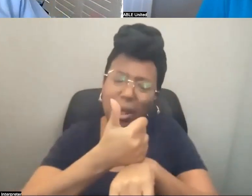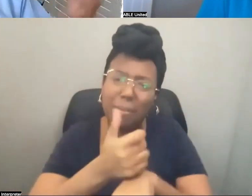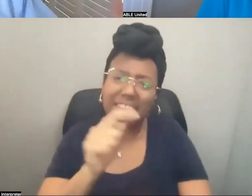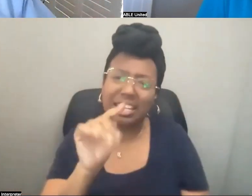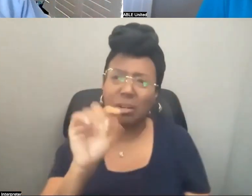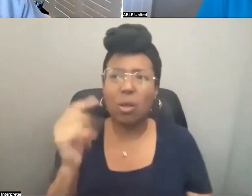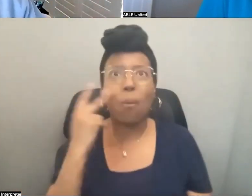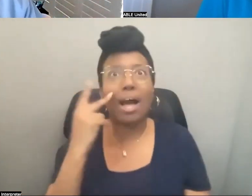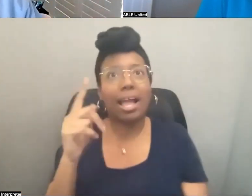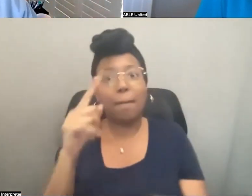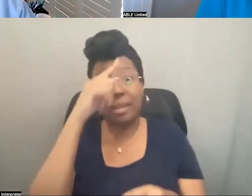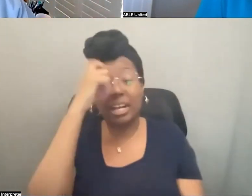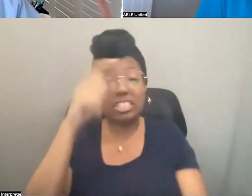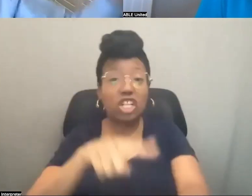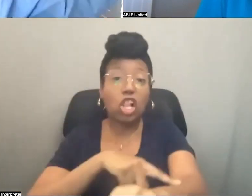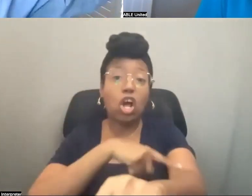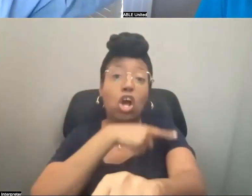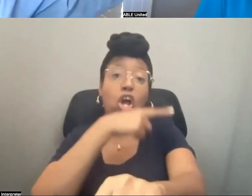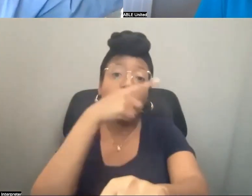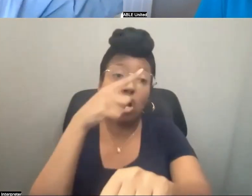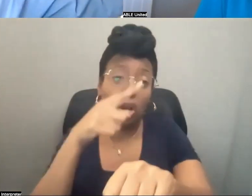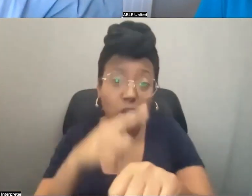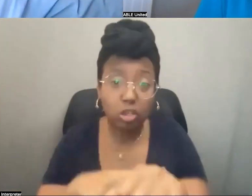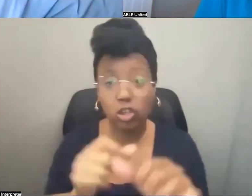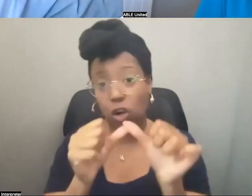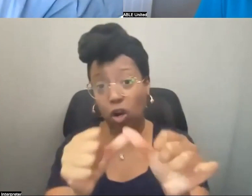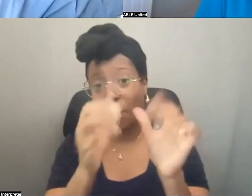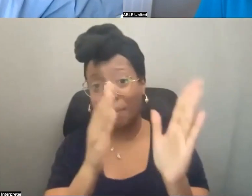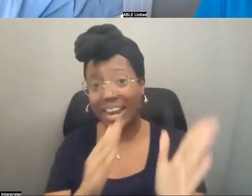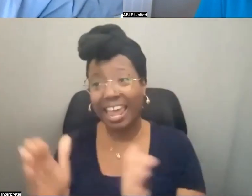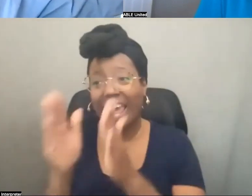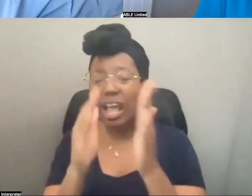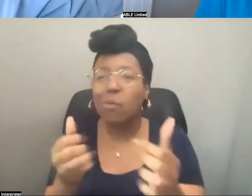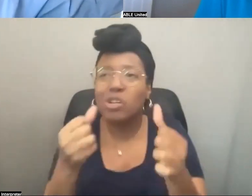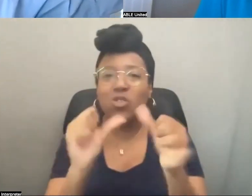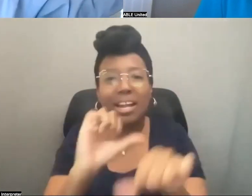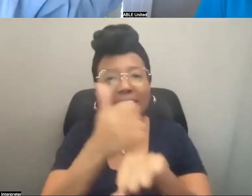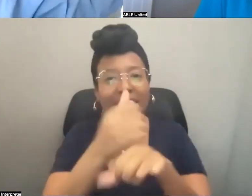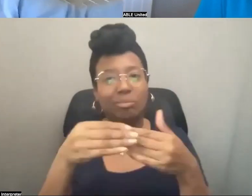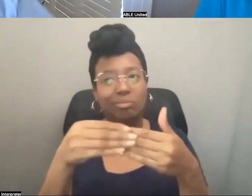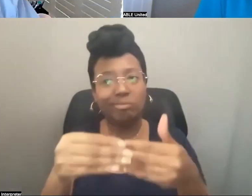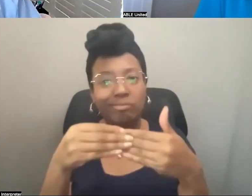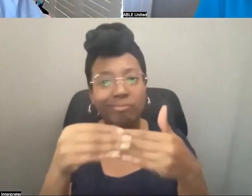got to try to build in some flexibility, even though something may not be done for another 50 or 60 years